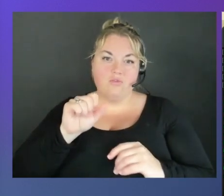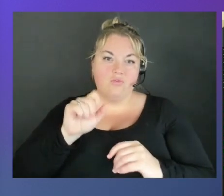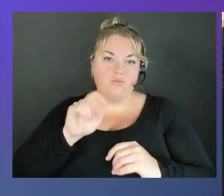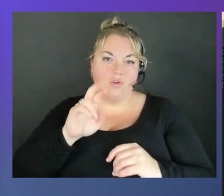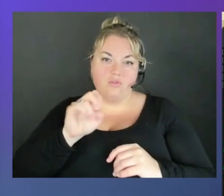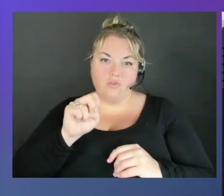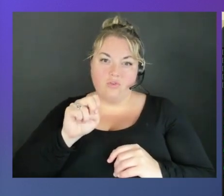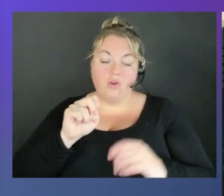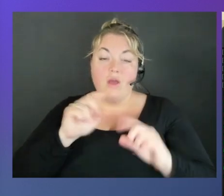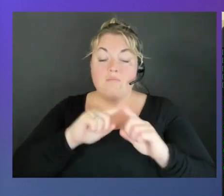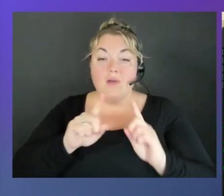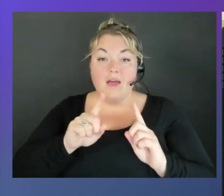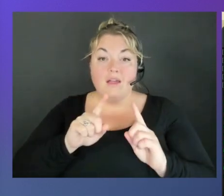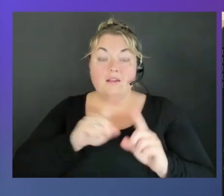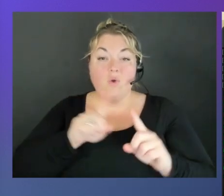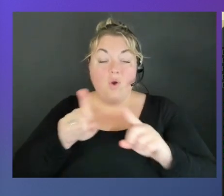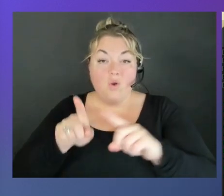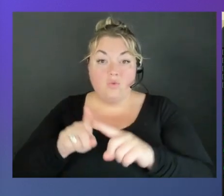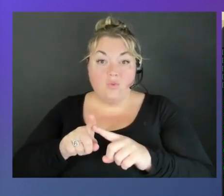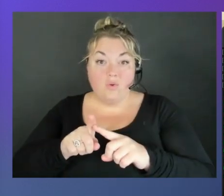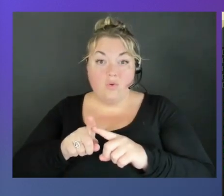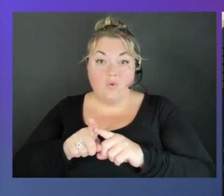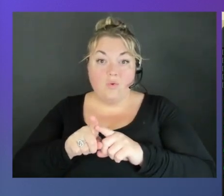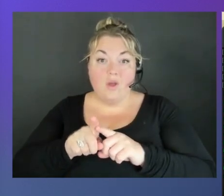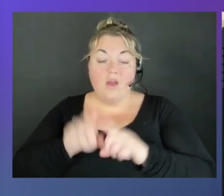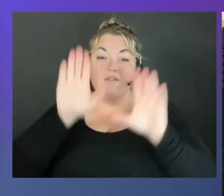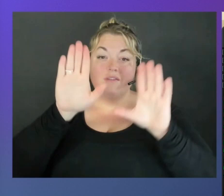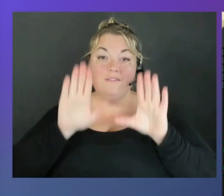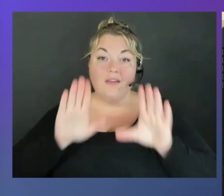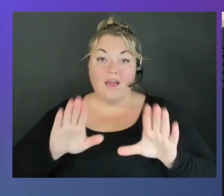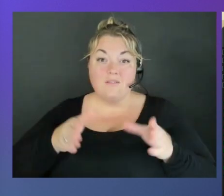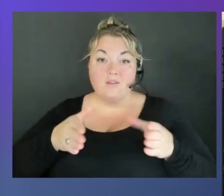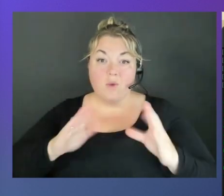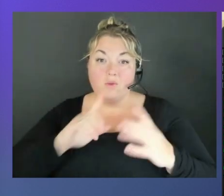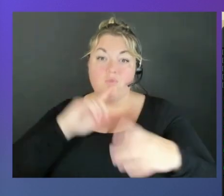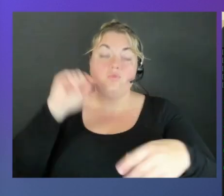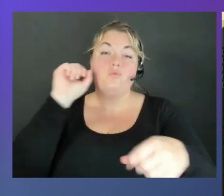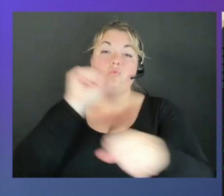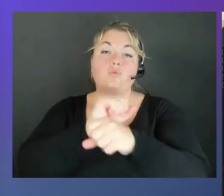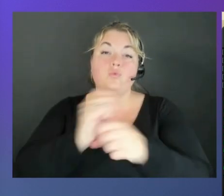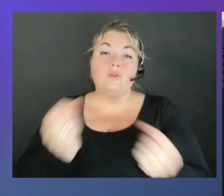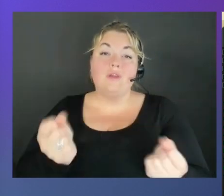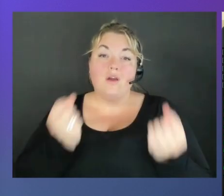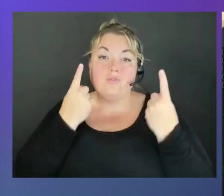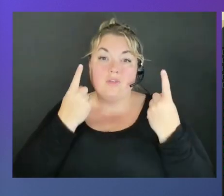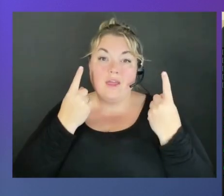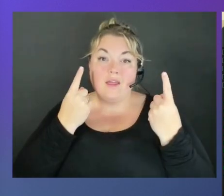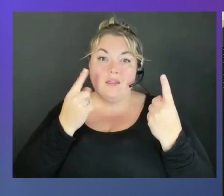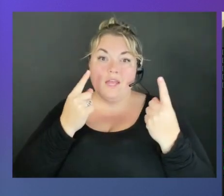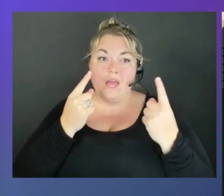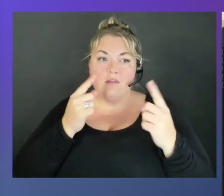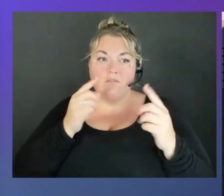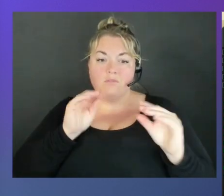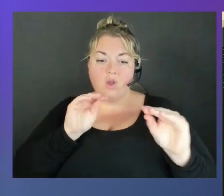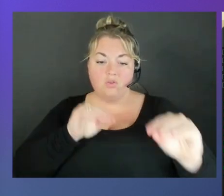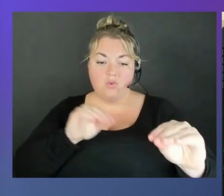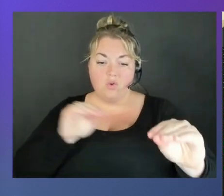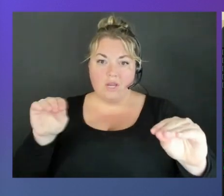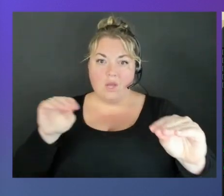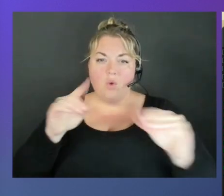But it is also a fantastic way of truly understanding and asserting what machines are